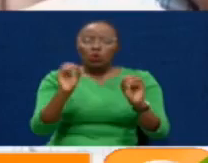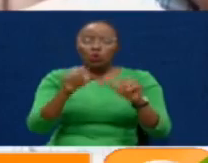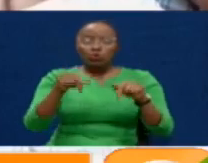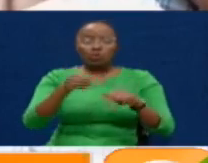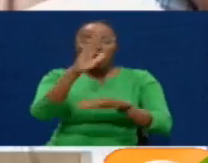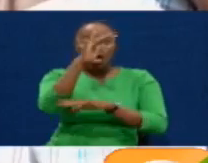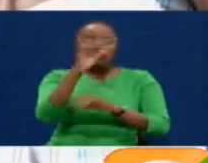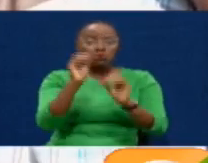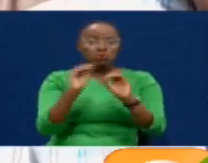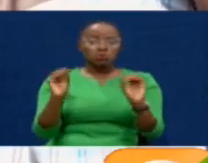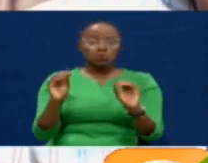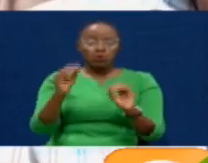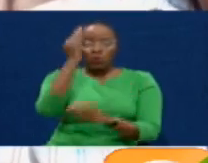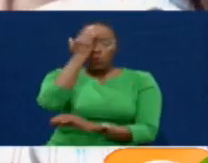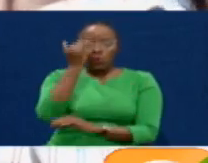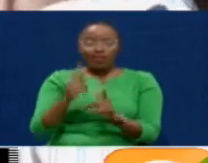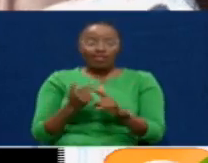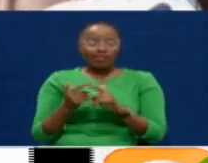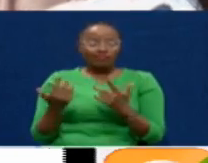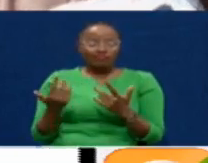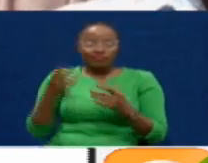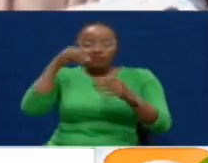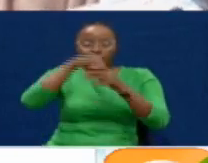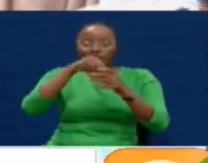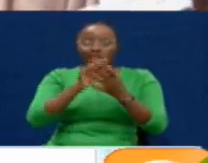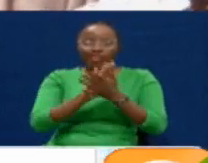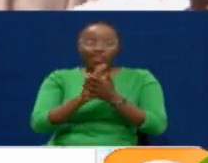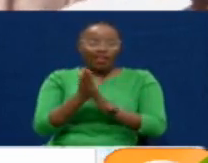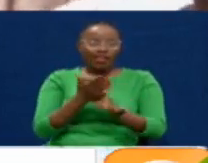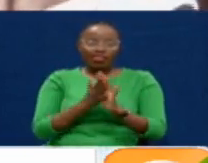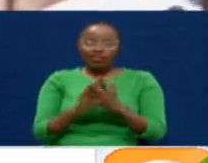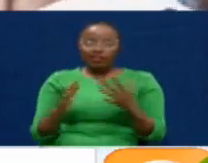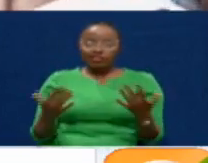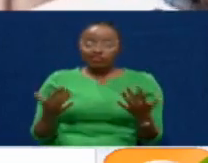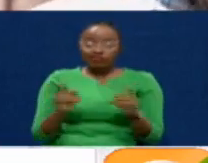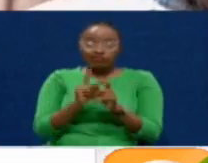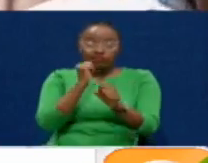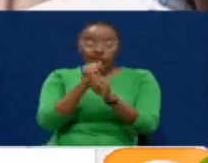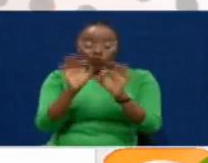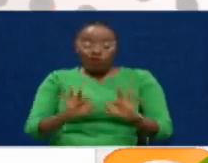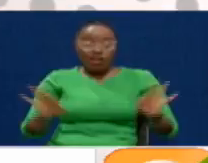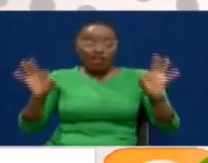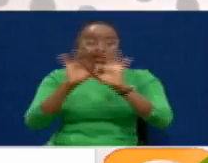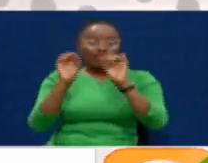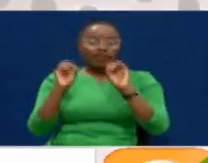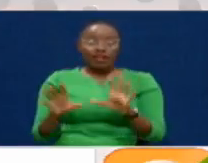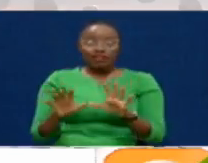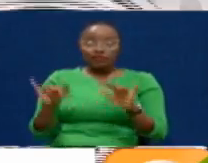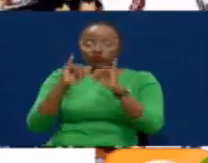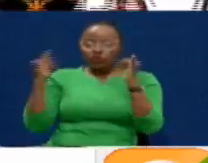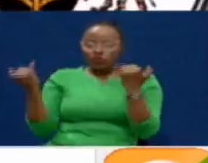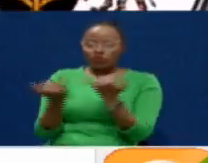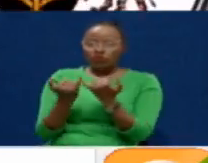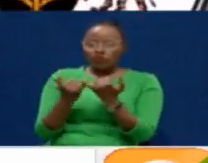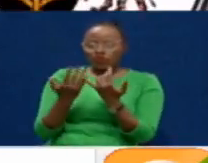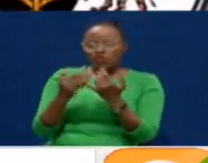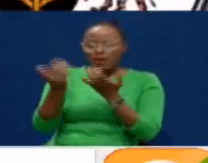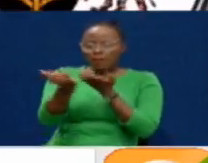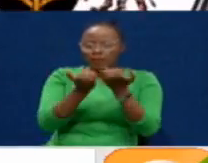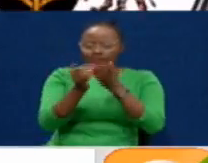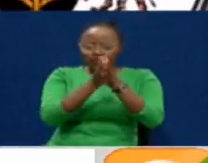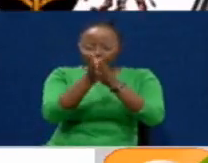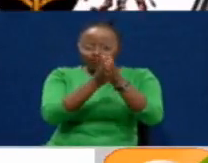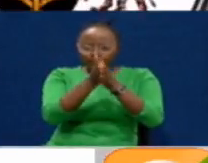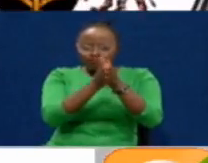afternoon, because then we'll be investing in nothing and it's not worth it. For an institution with vast business